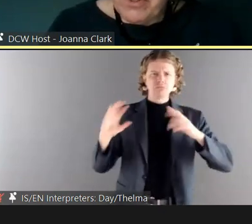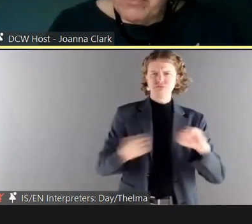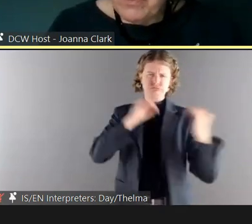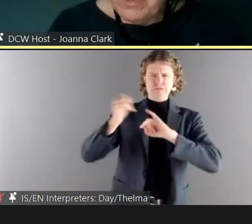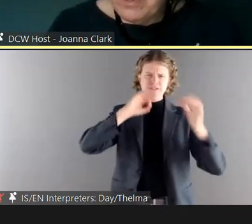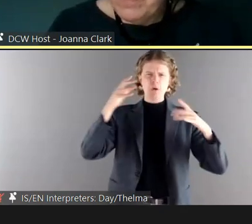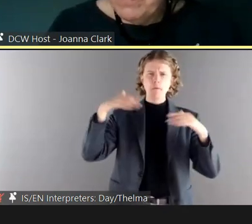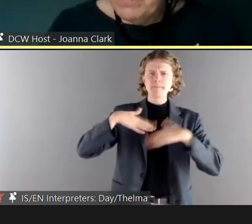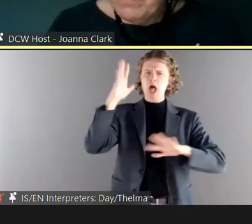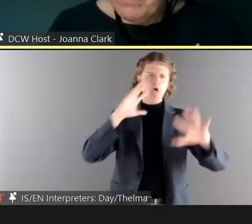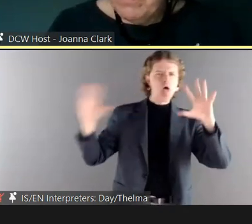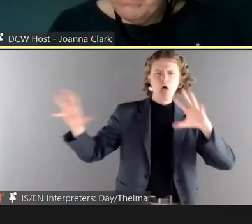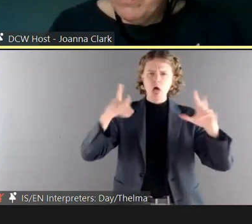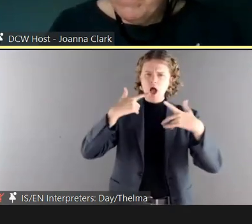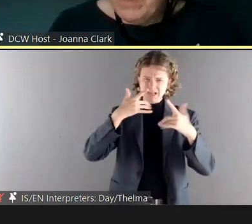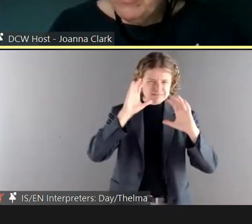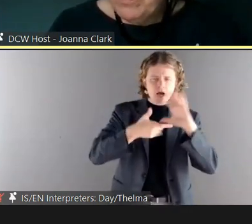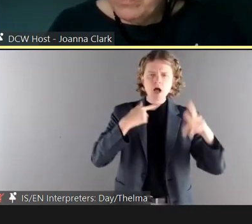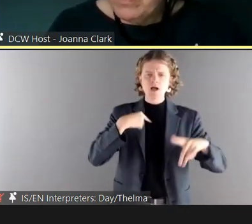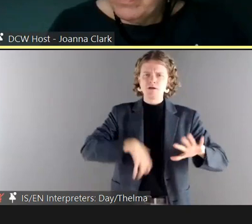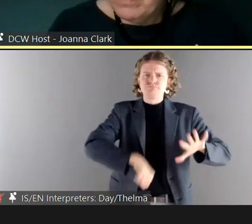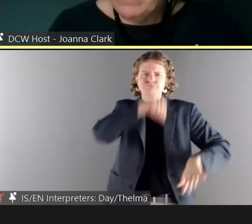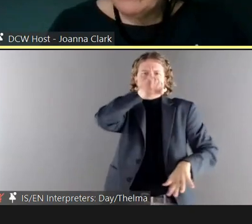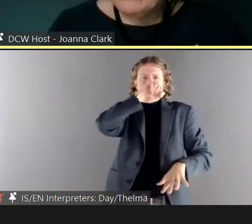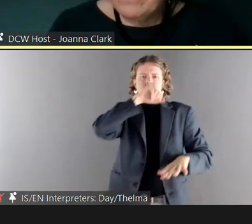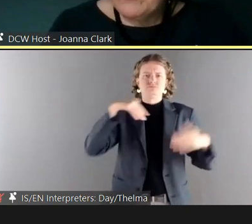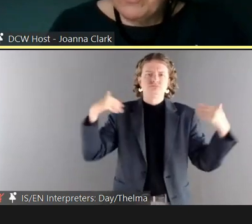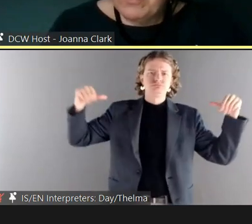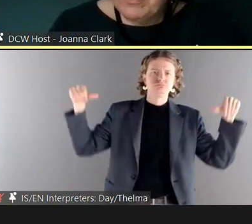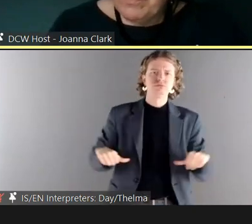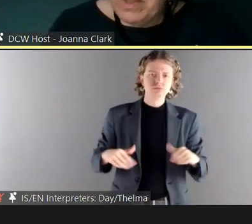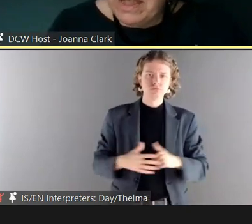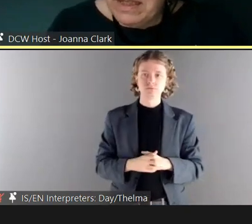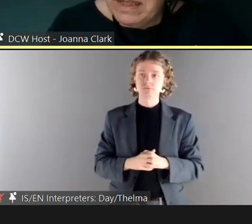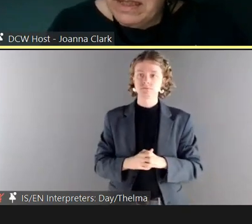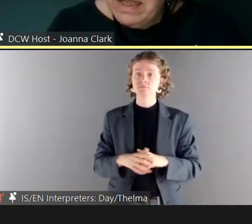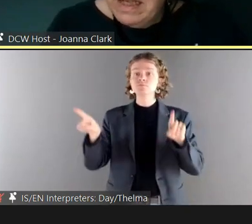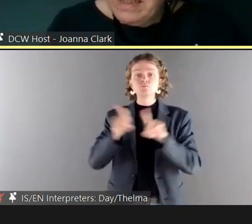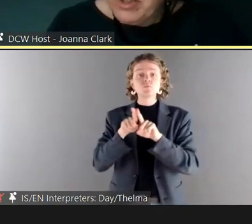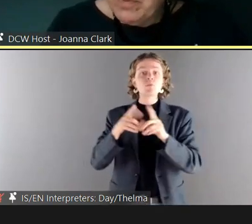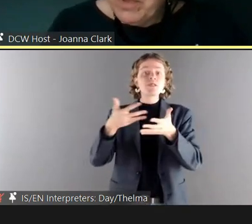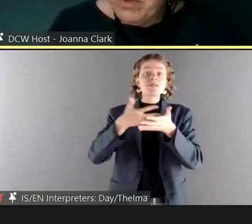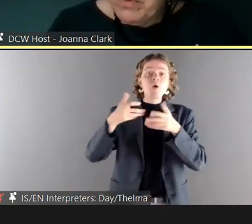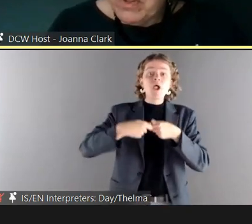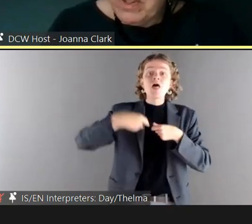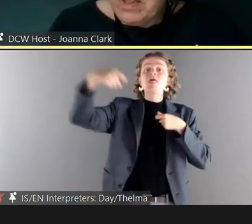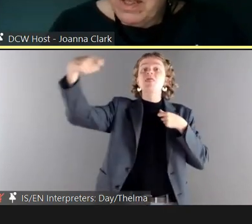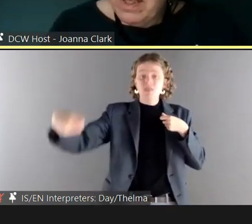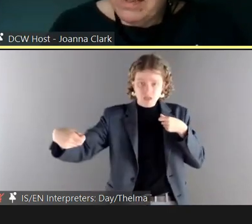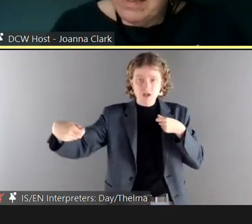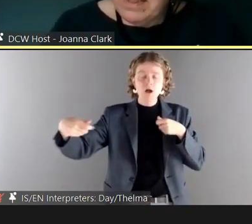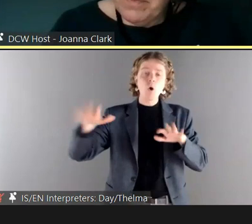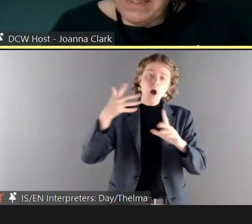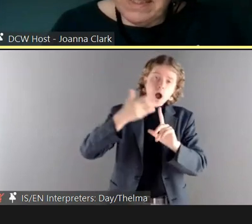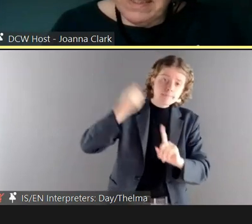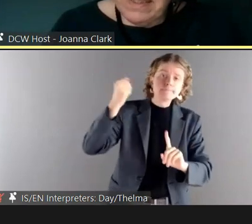deaf children and young people more vulnerable to isolation and to bullying and to abuse.